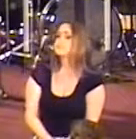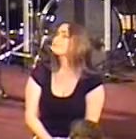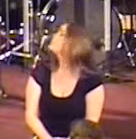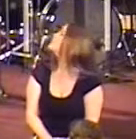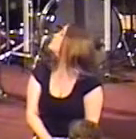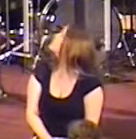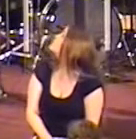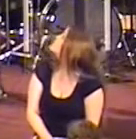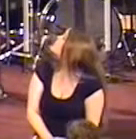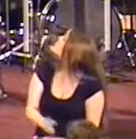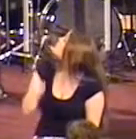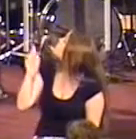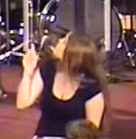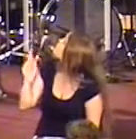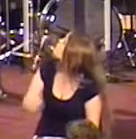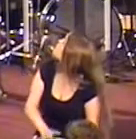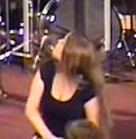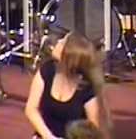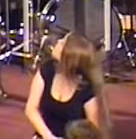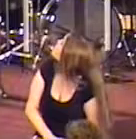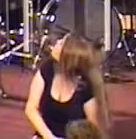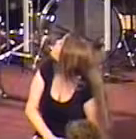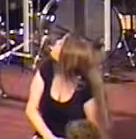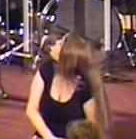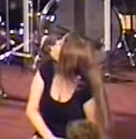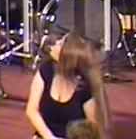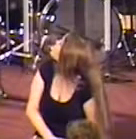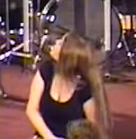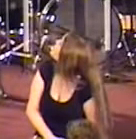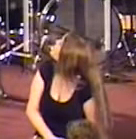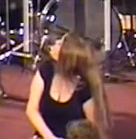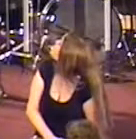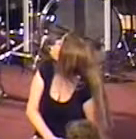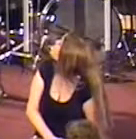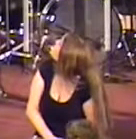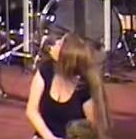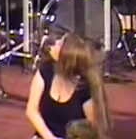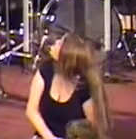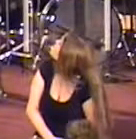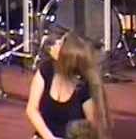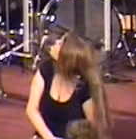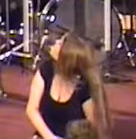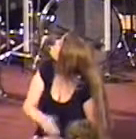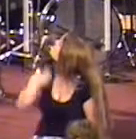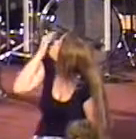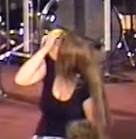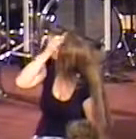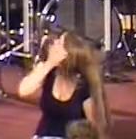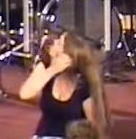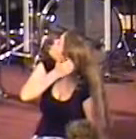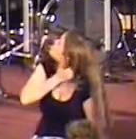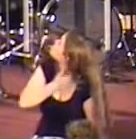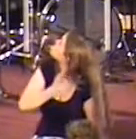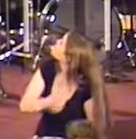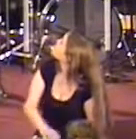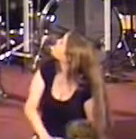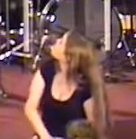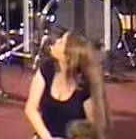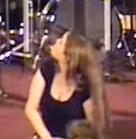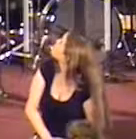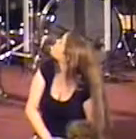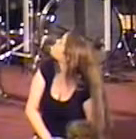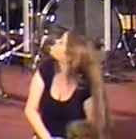It says there, you know me when I sit down, when I rise. You understand my thoughts from afar. God knows our every move. He